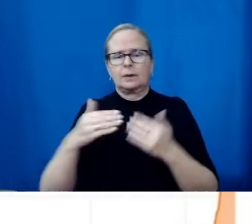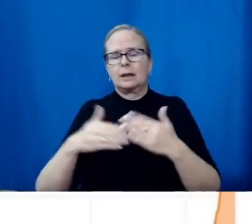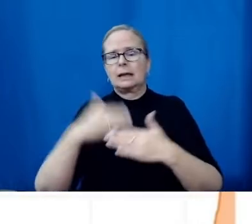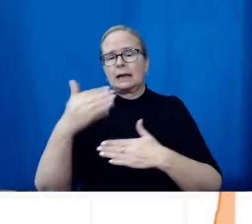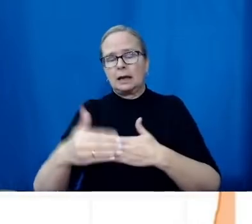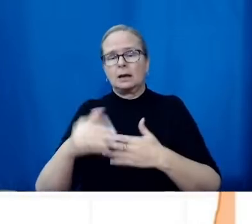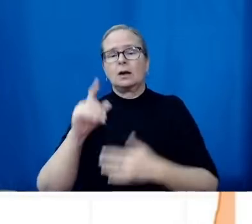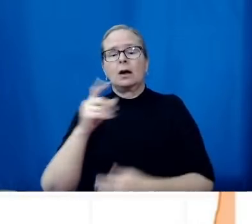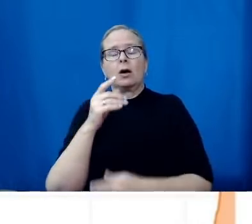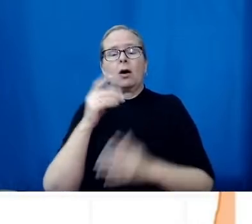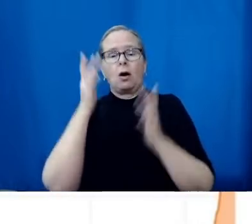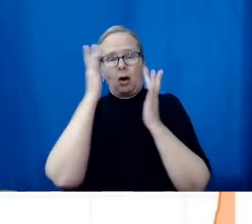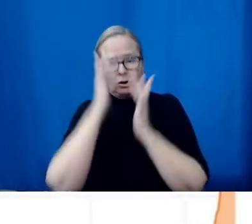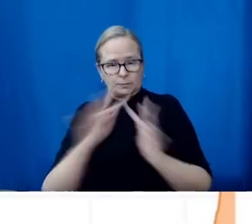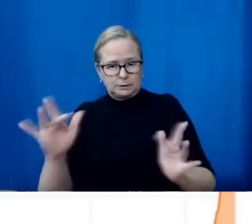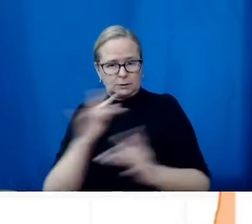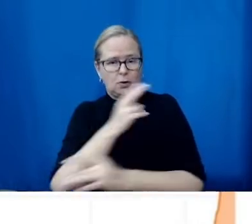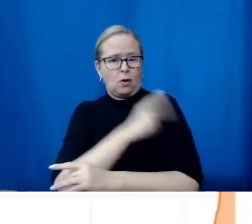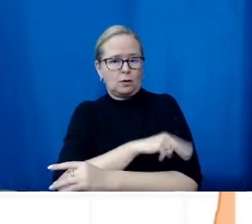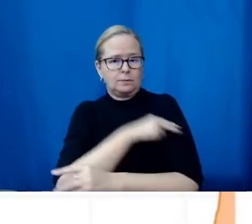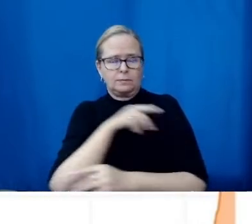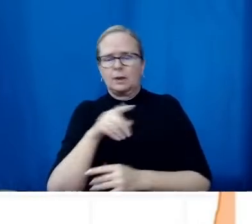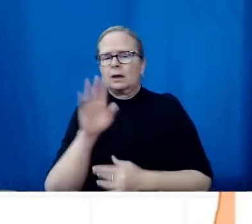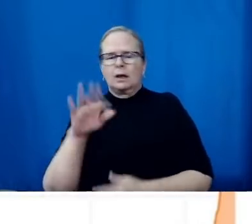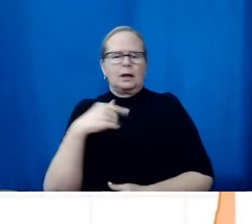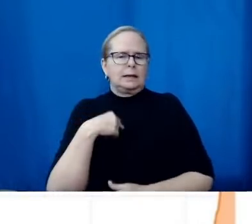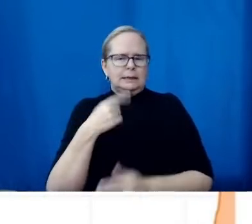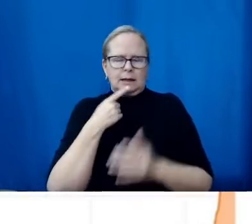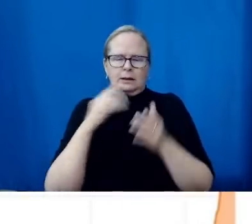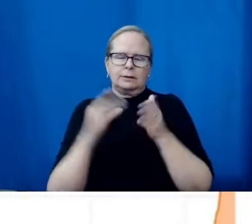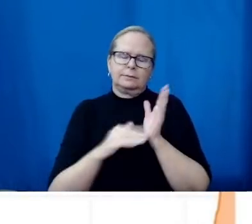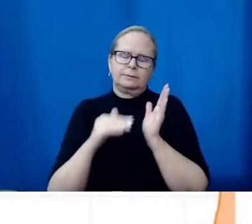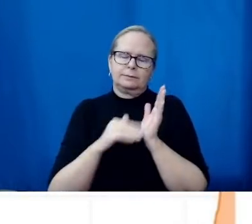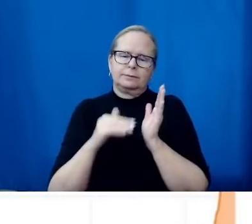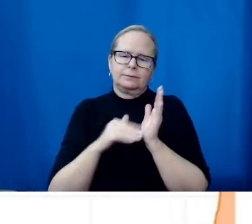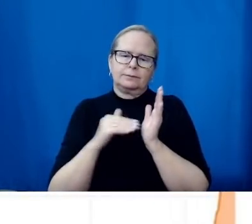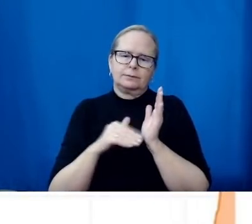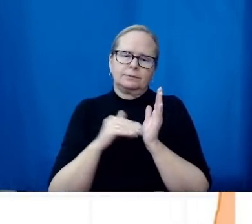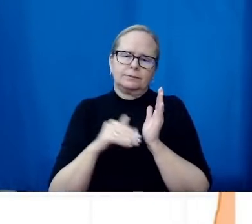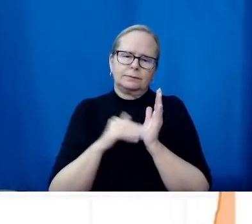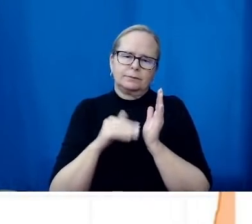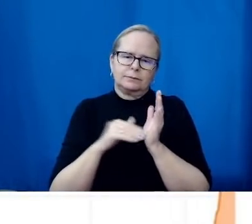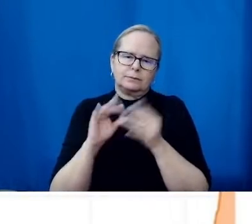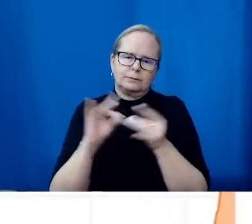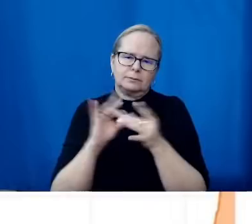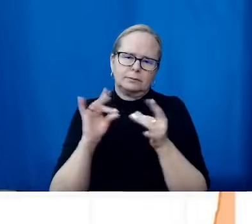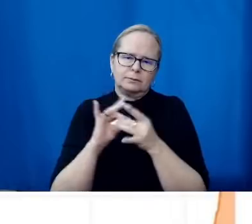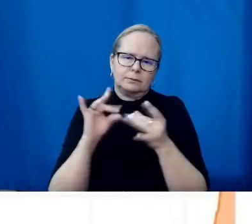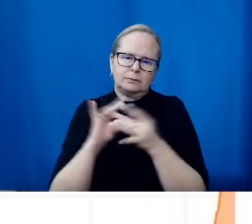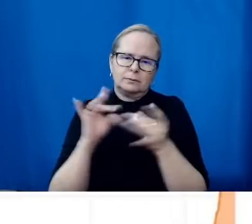into hospitalizations. As you've heard me say many, many times, because of